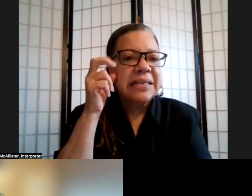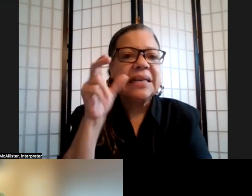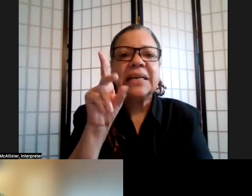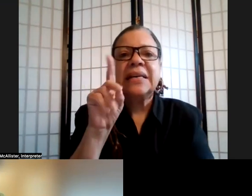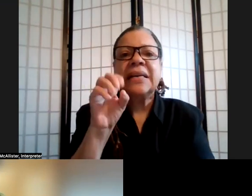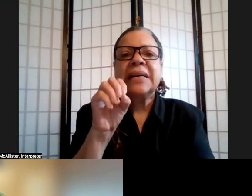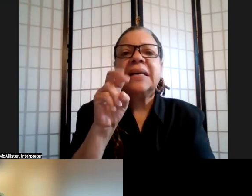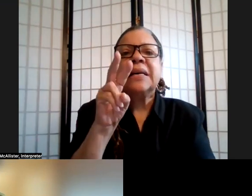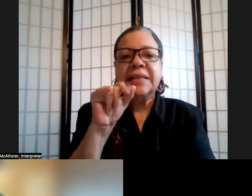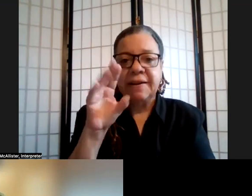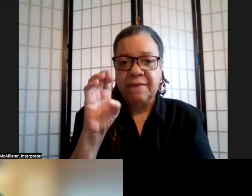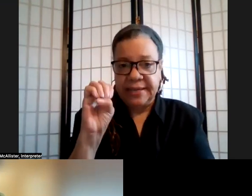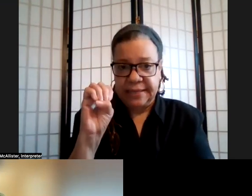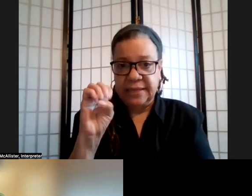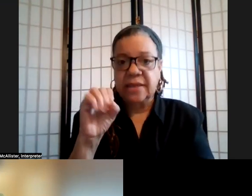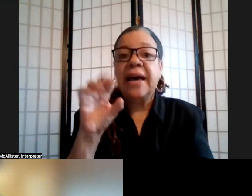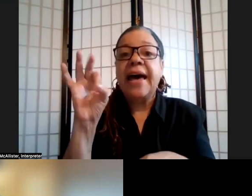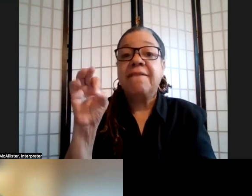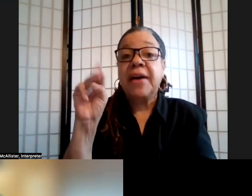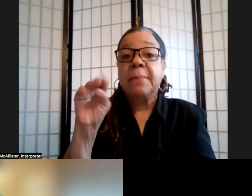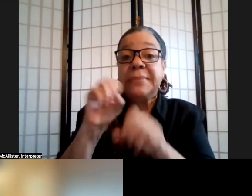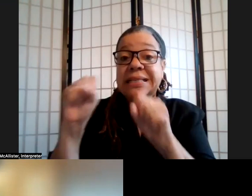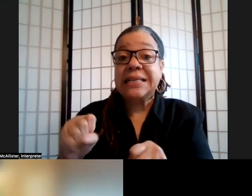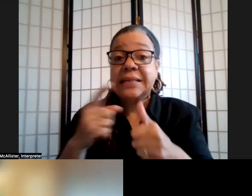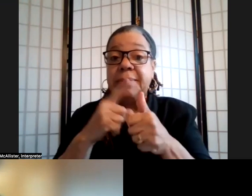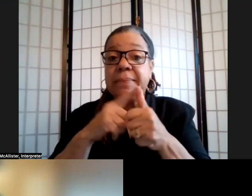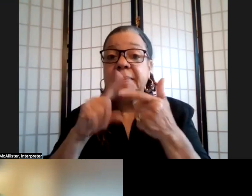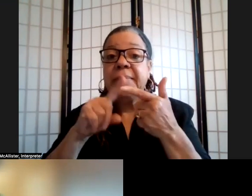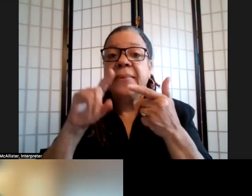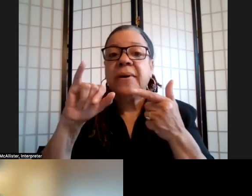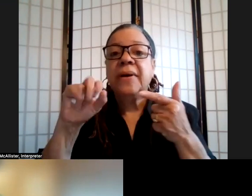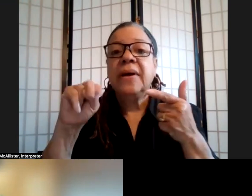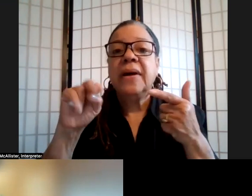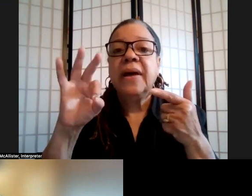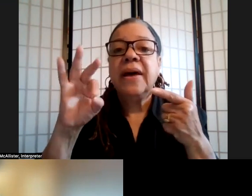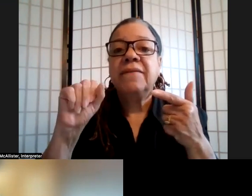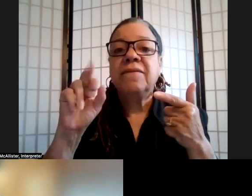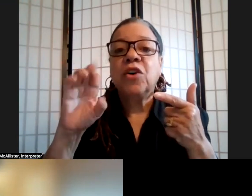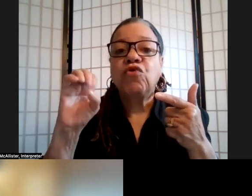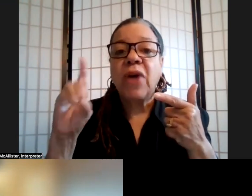them, the FM system, infrared, and loop.